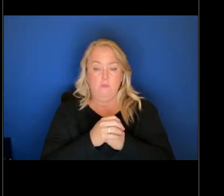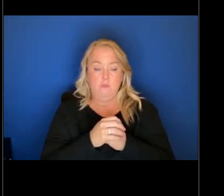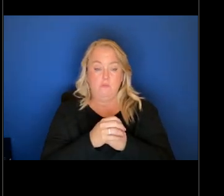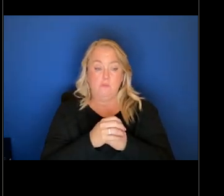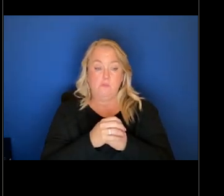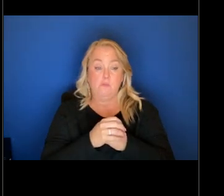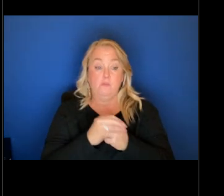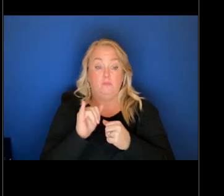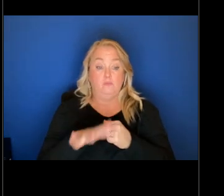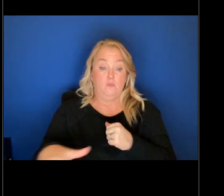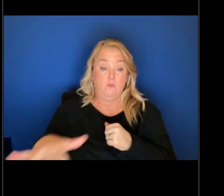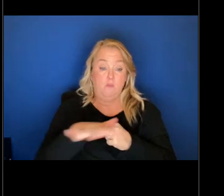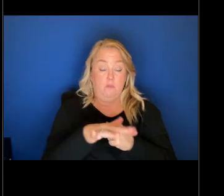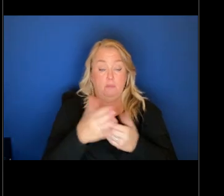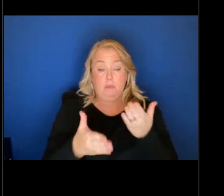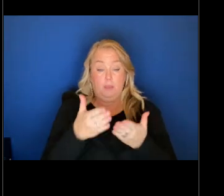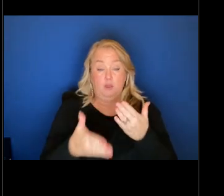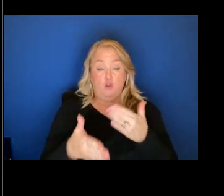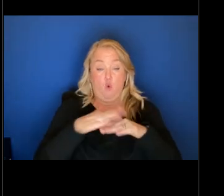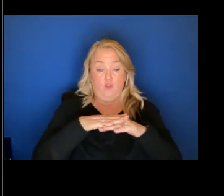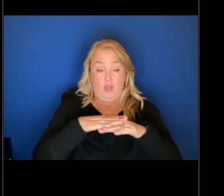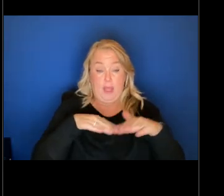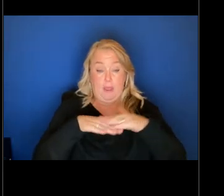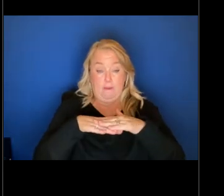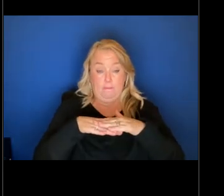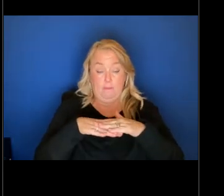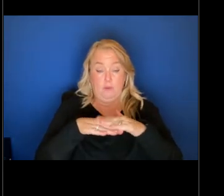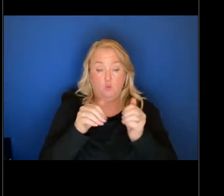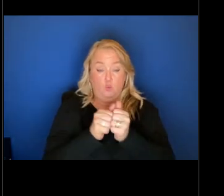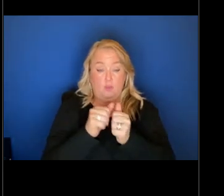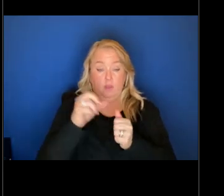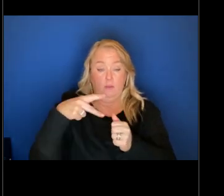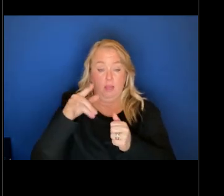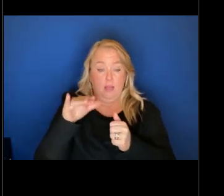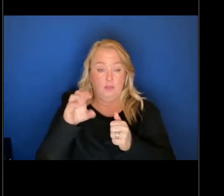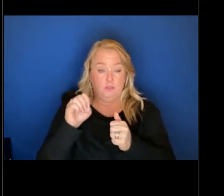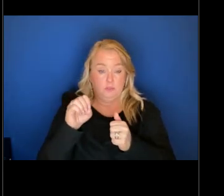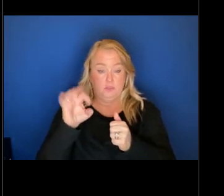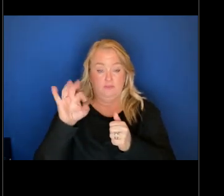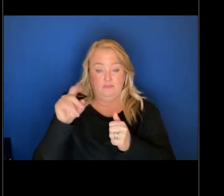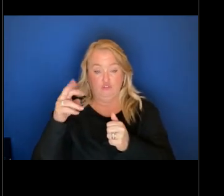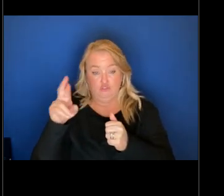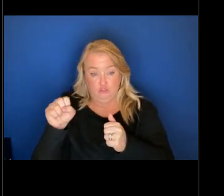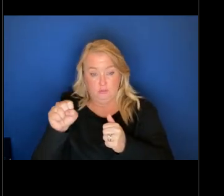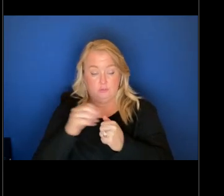Clear floor space may overlap between appliances or fixtures.